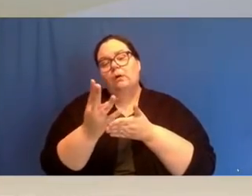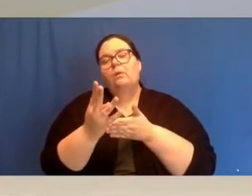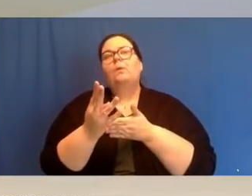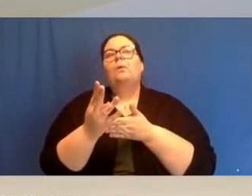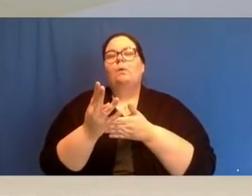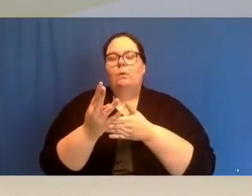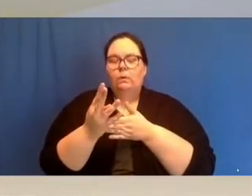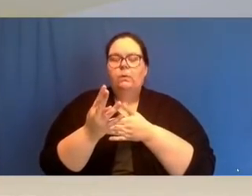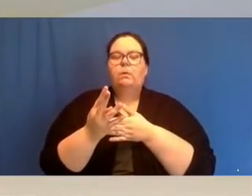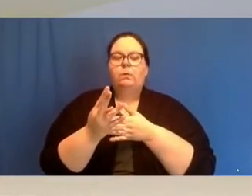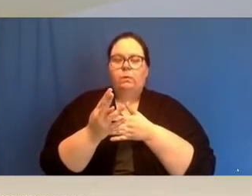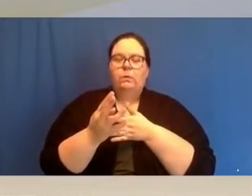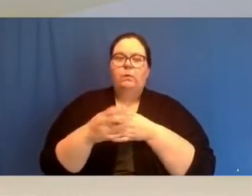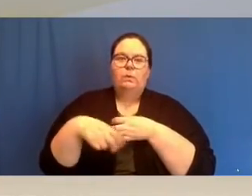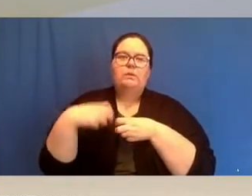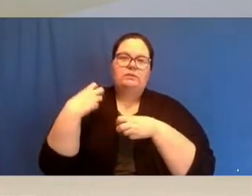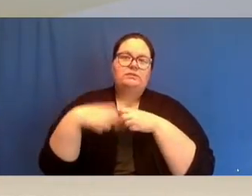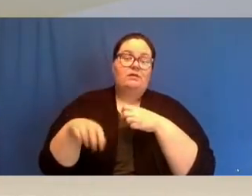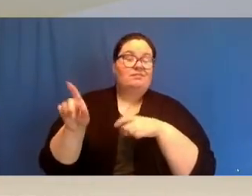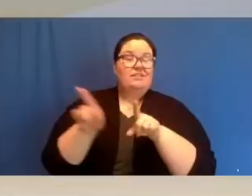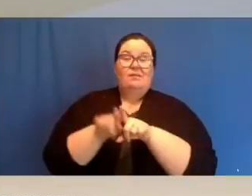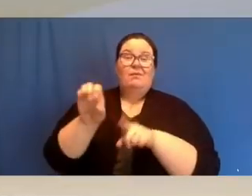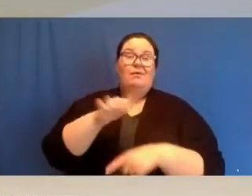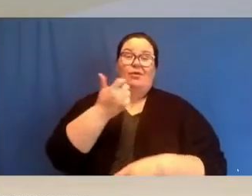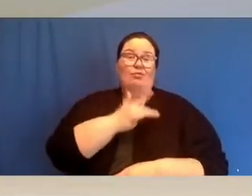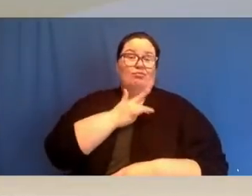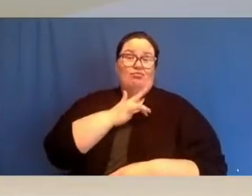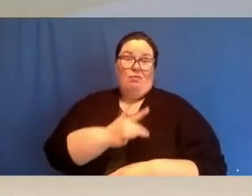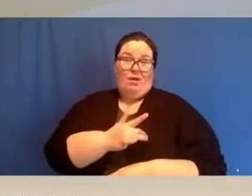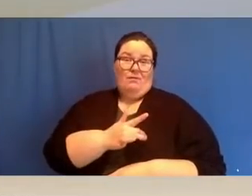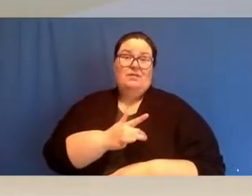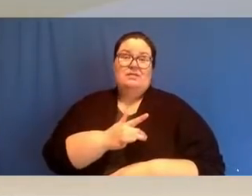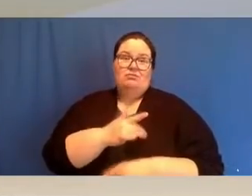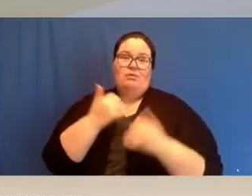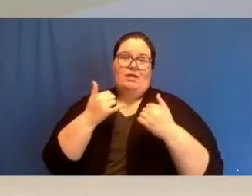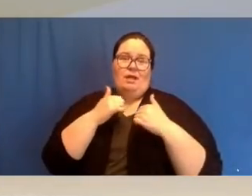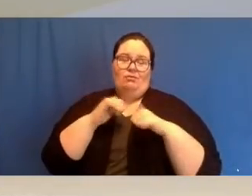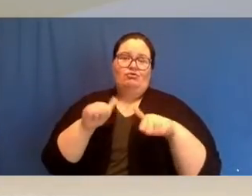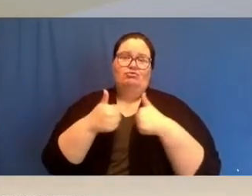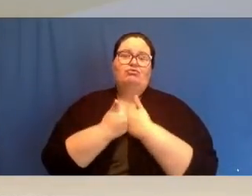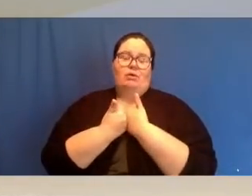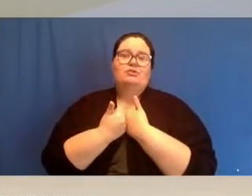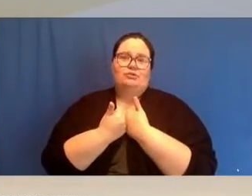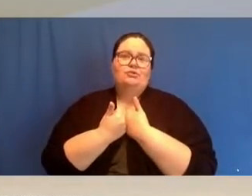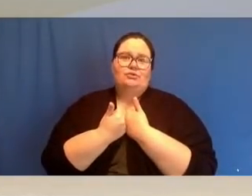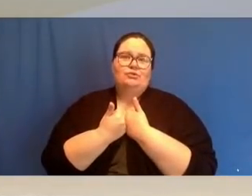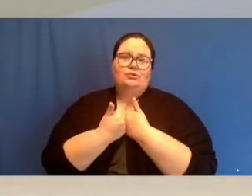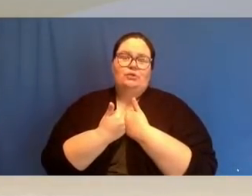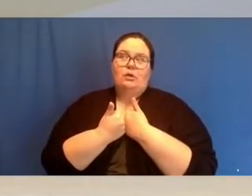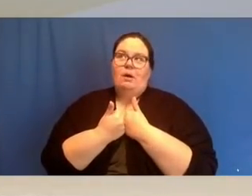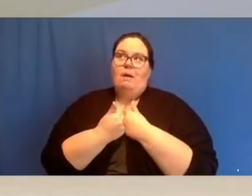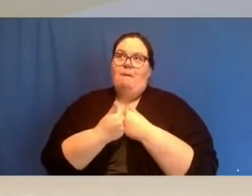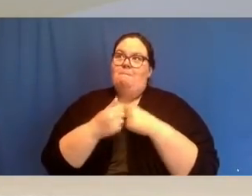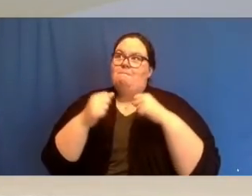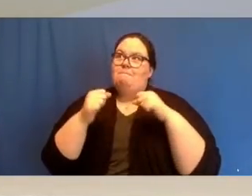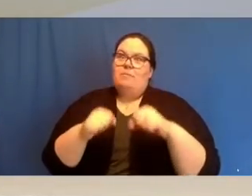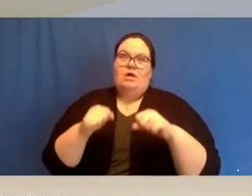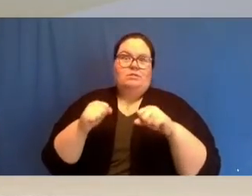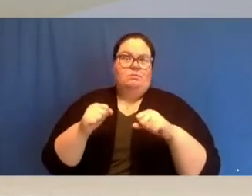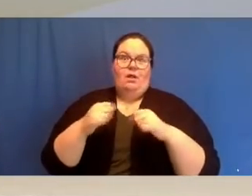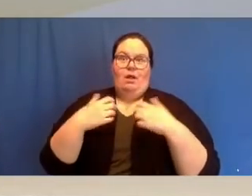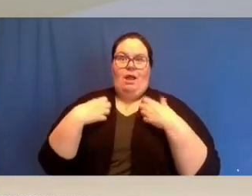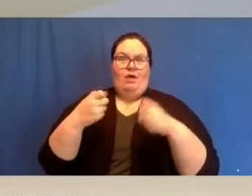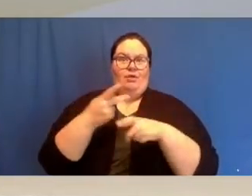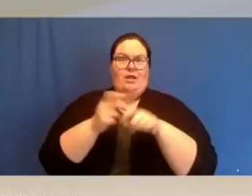rough. Like other provinces, we are in for a very challenging time with great potential to strain all aspects